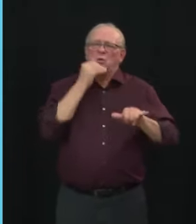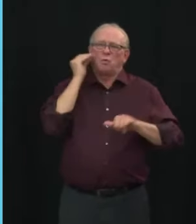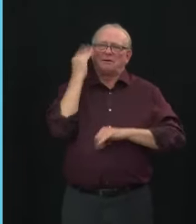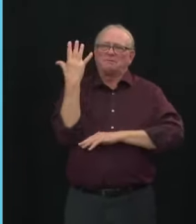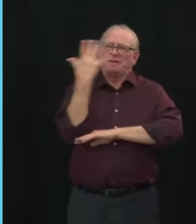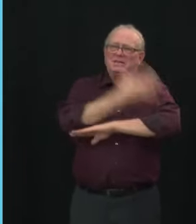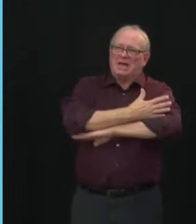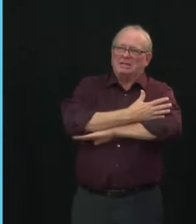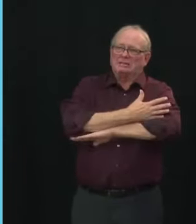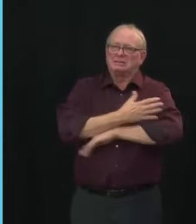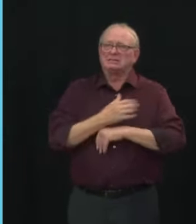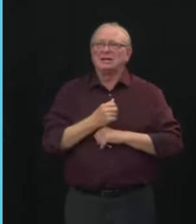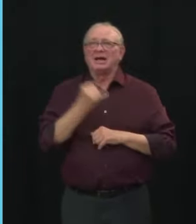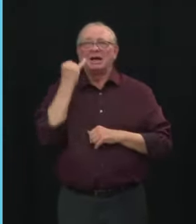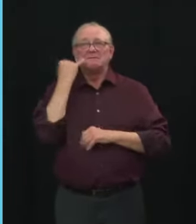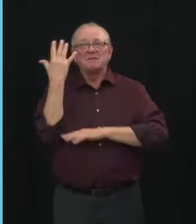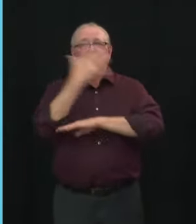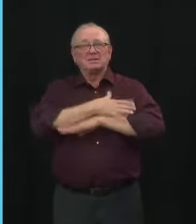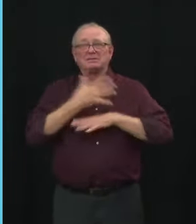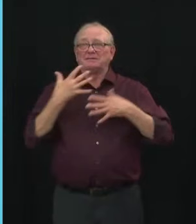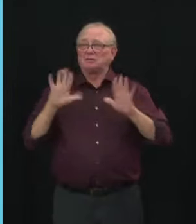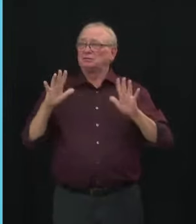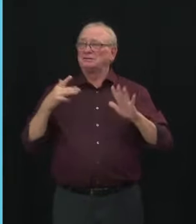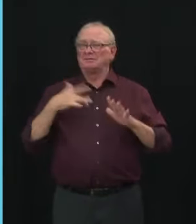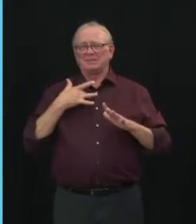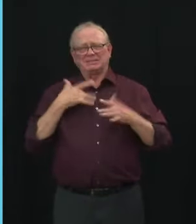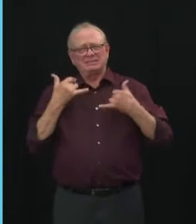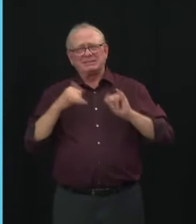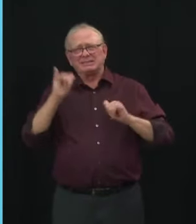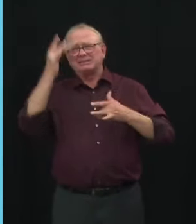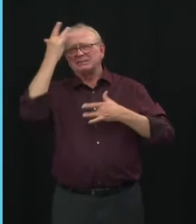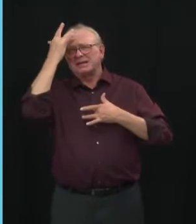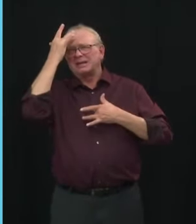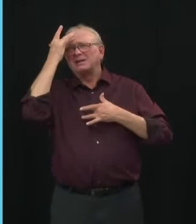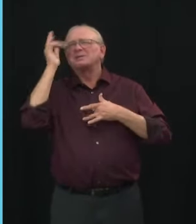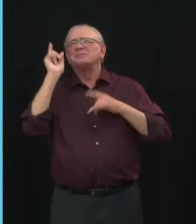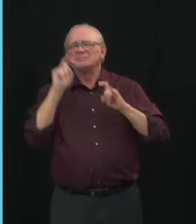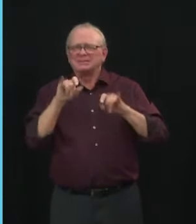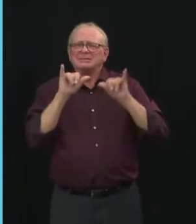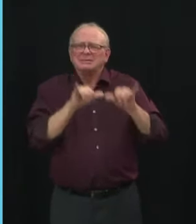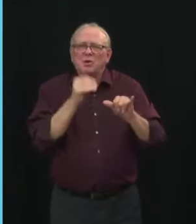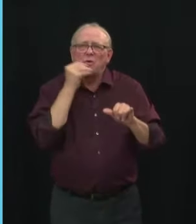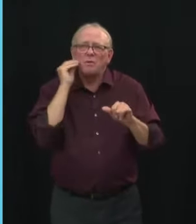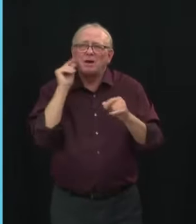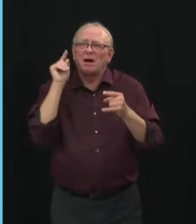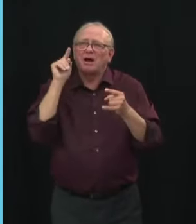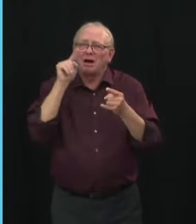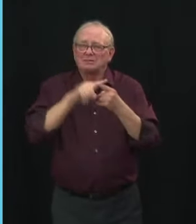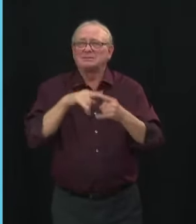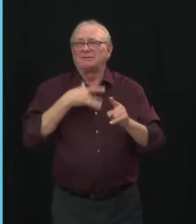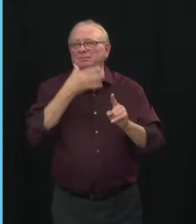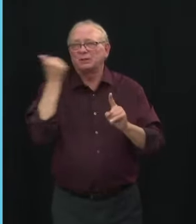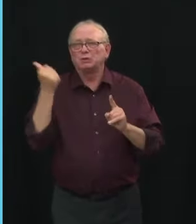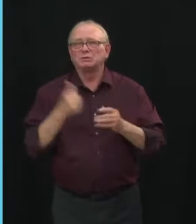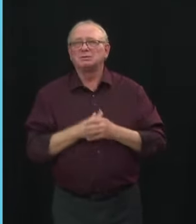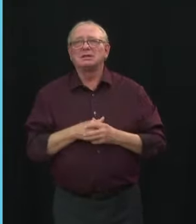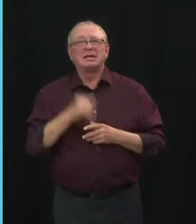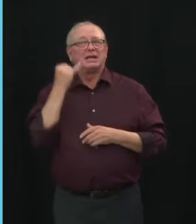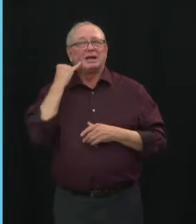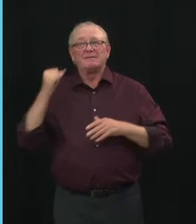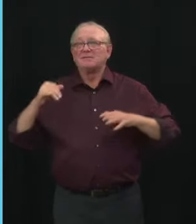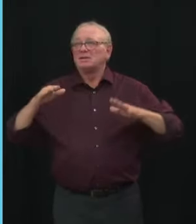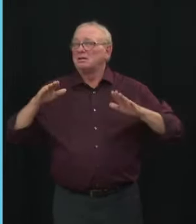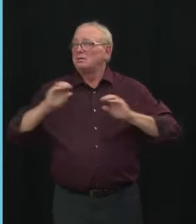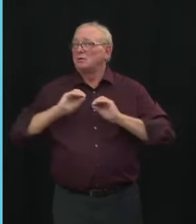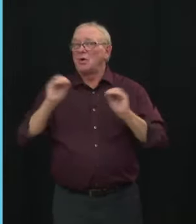of vaccine, the requirement is for 10 days or until symptoms resolve. If you feel sick, even if you